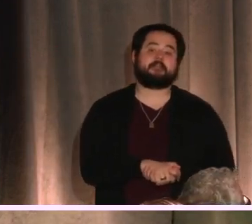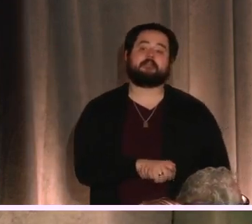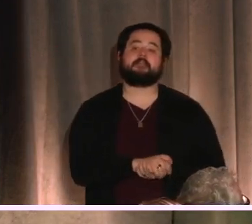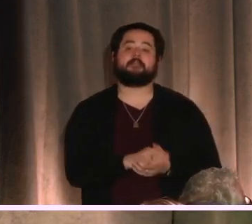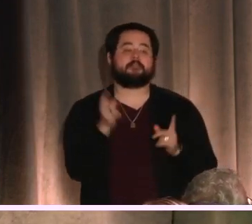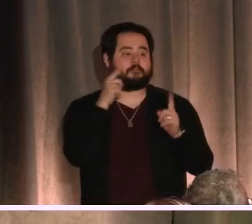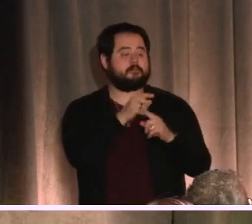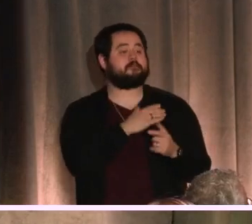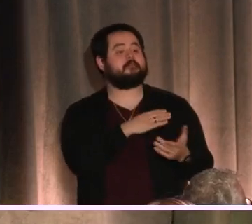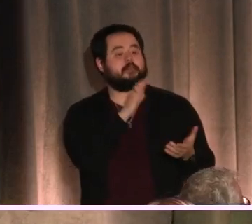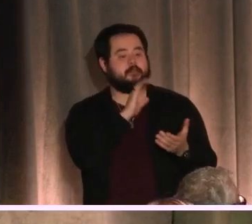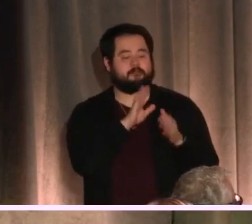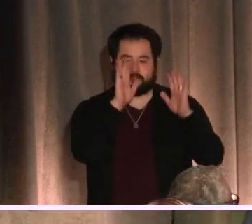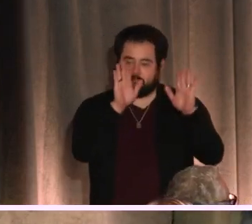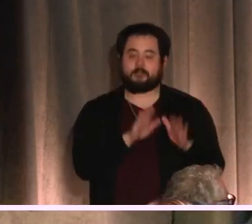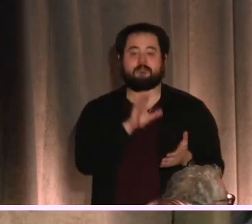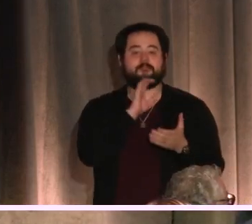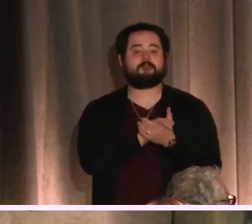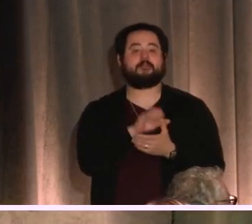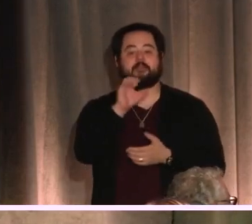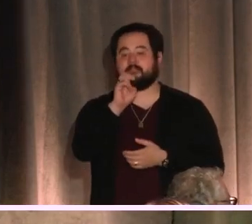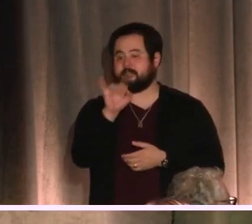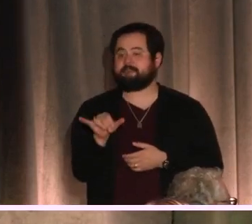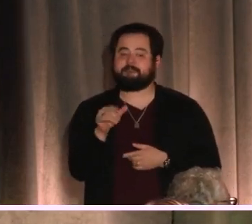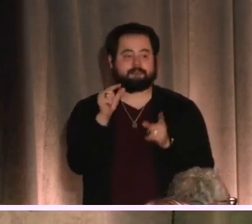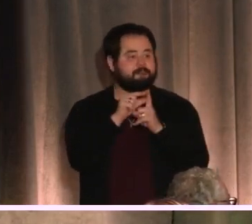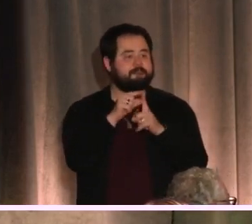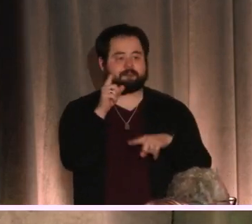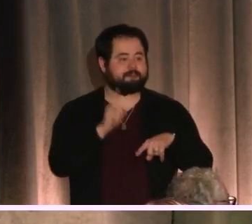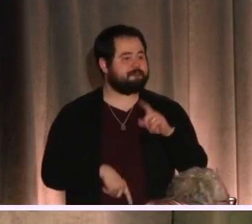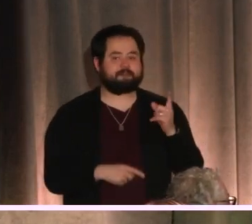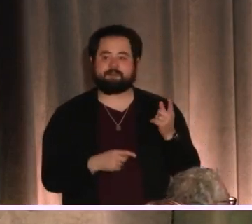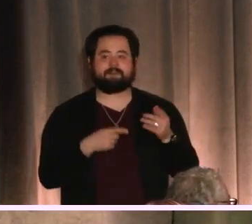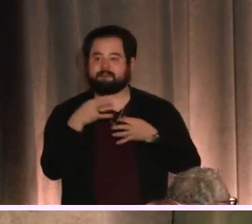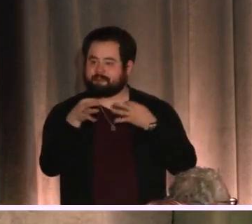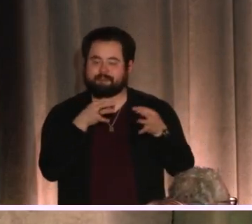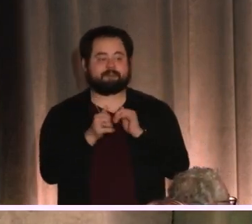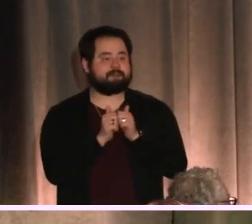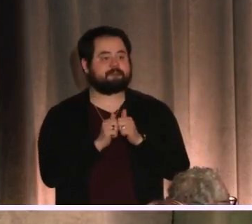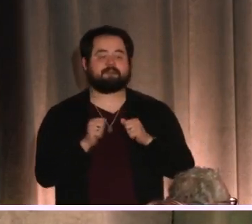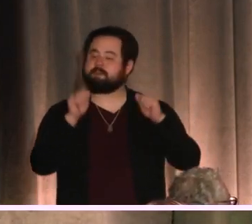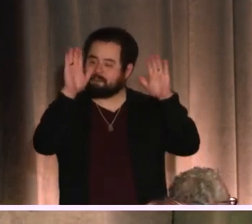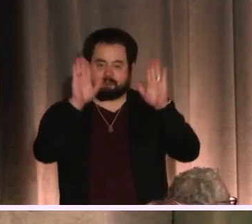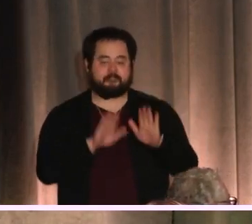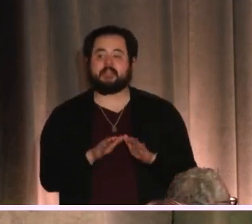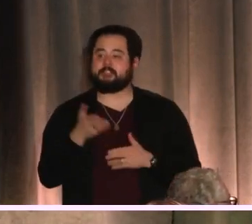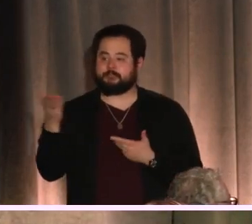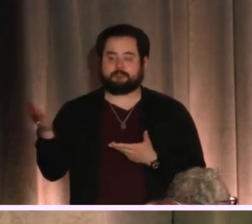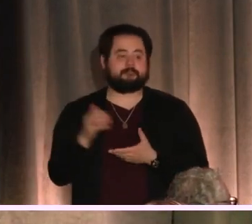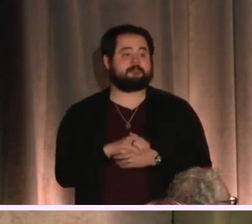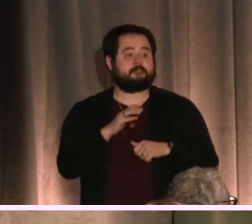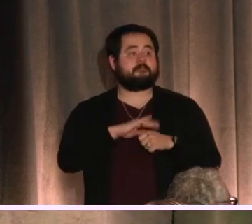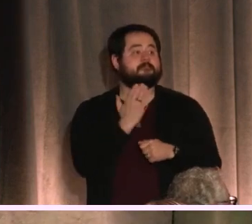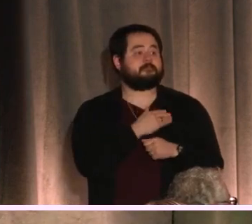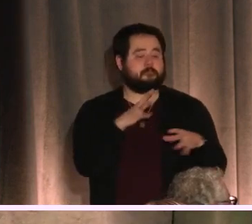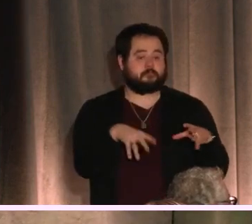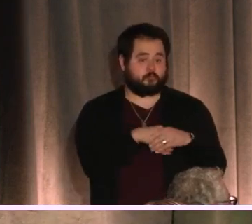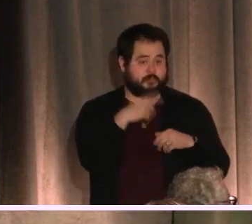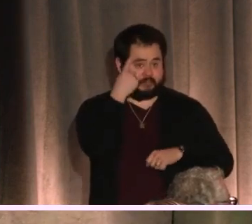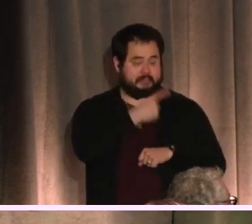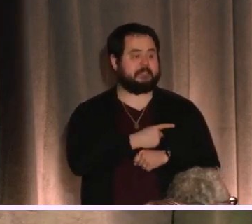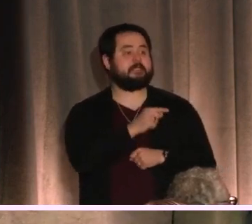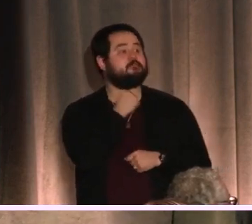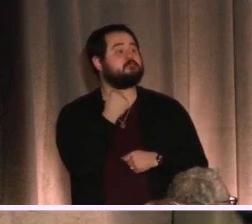my wonderful wife, Casey, words could not ever do justice to how amazing you are. On our wedding day, the priest who married